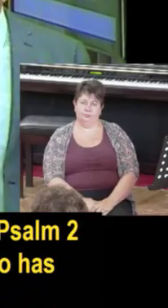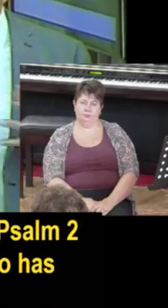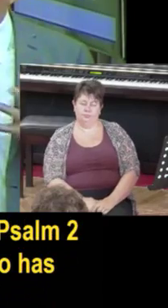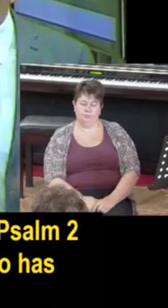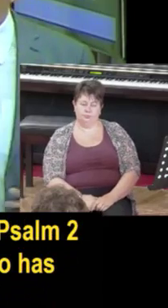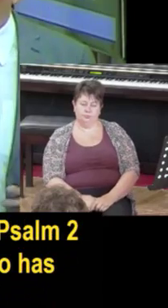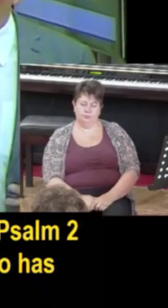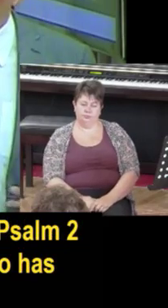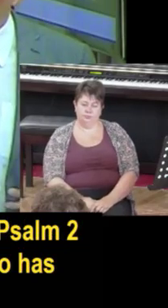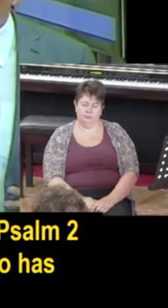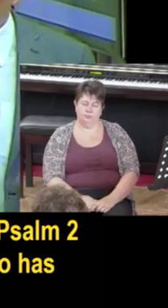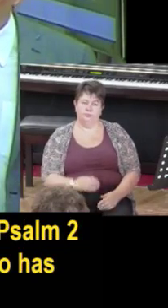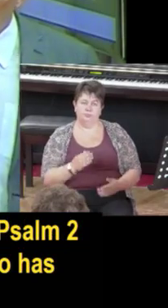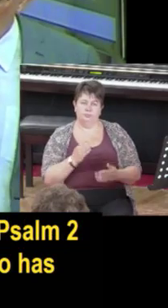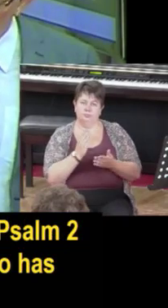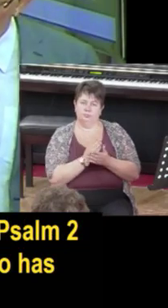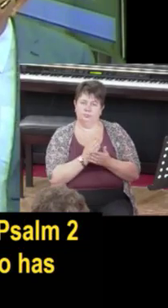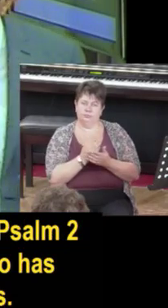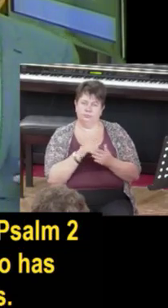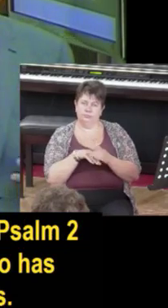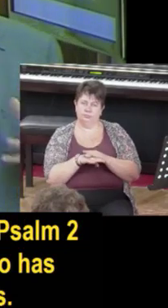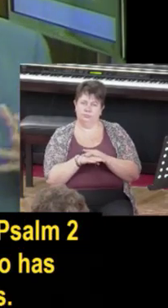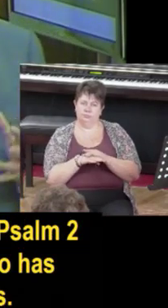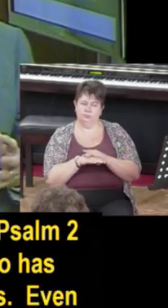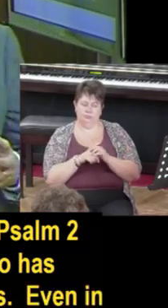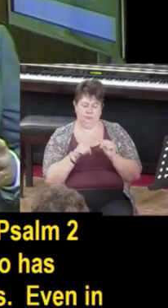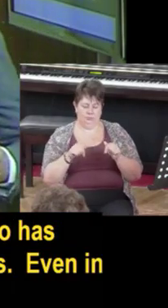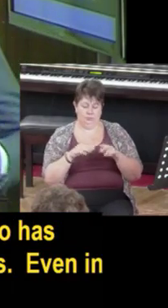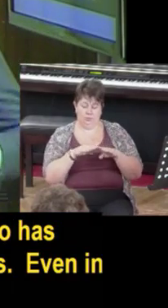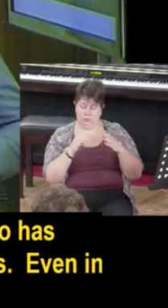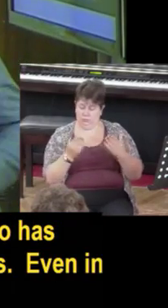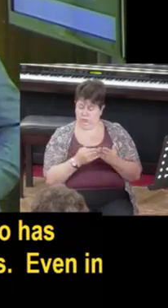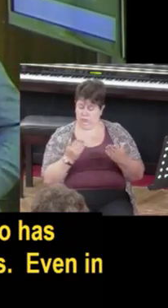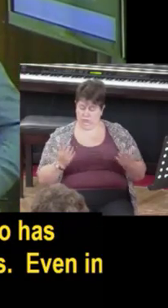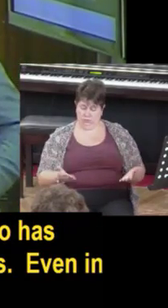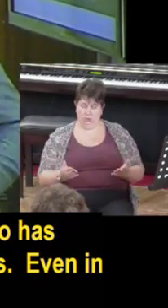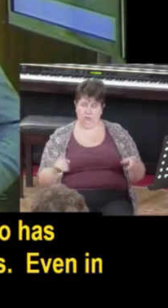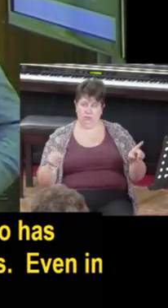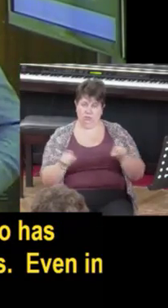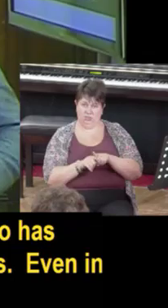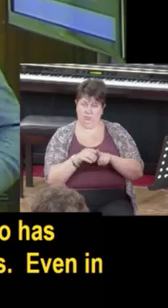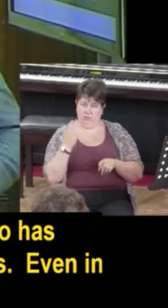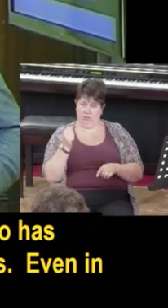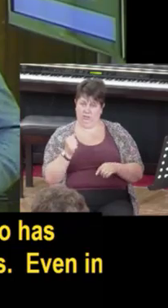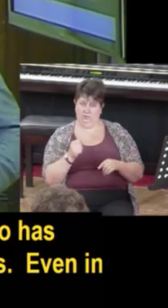And even in our modern world, that contrast still exists.